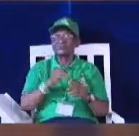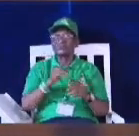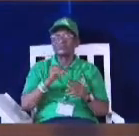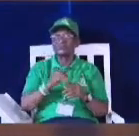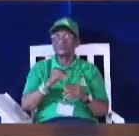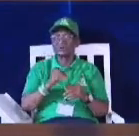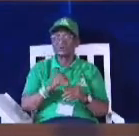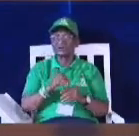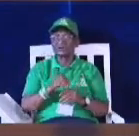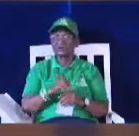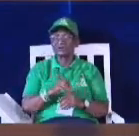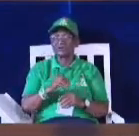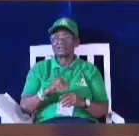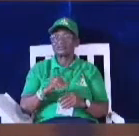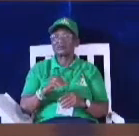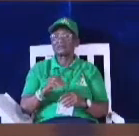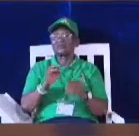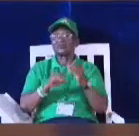Oh,